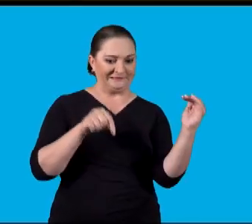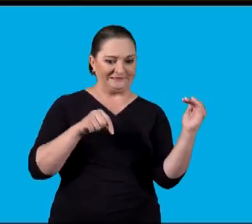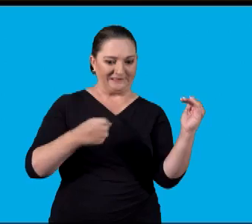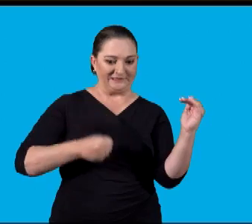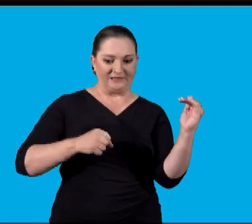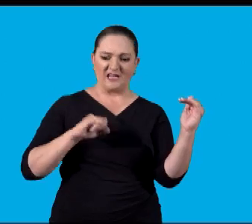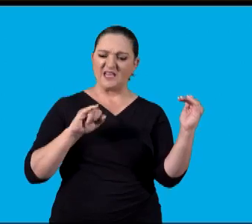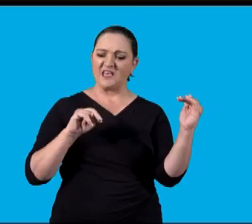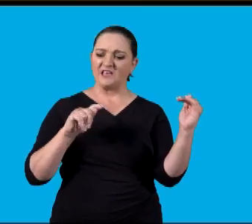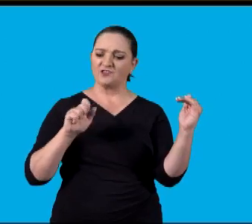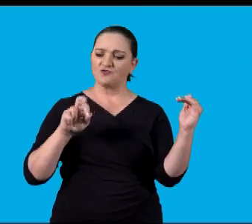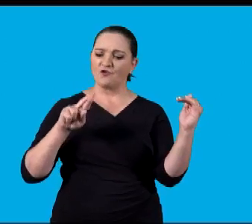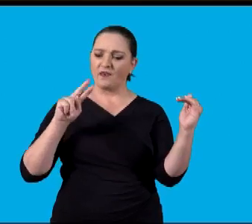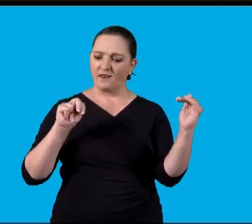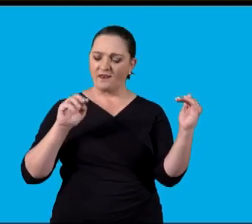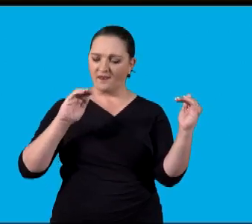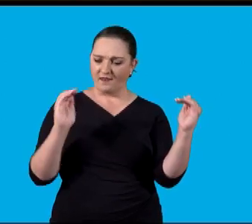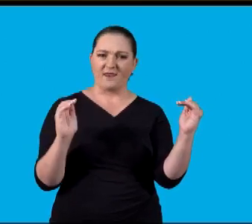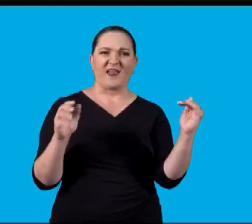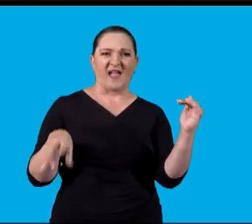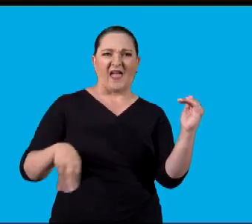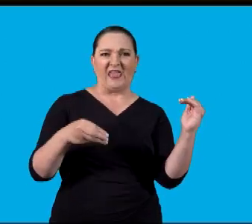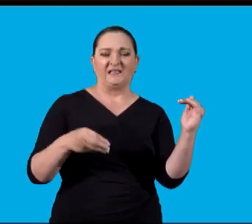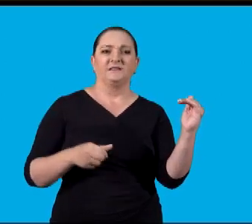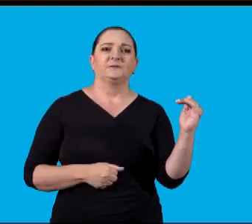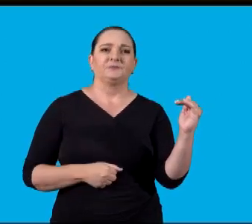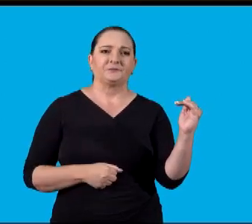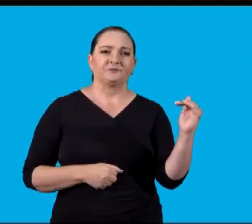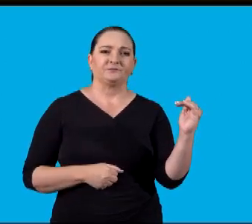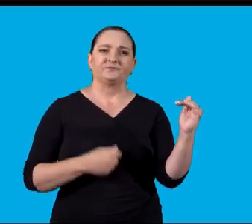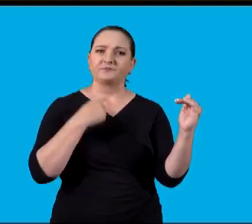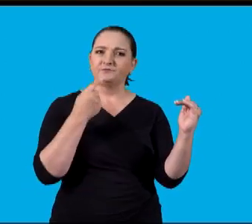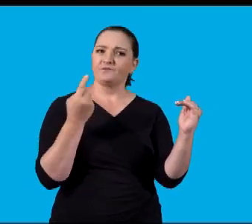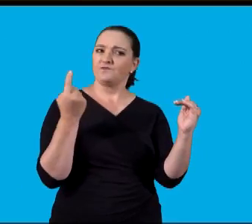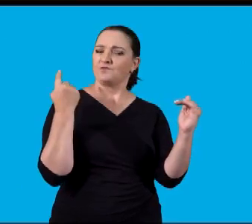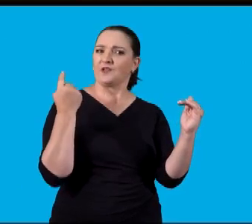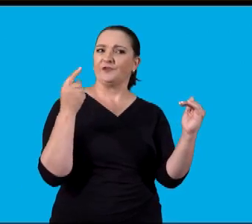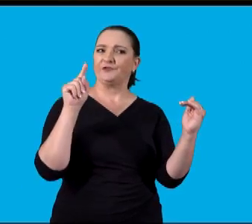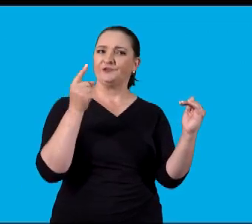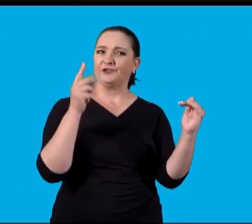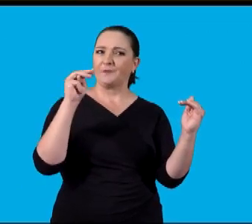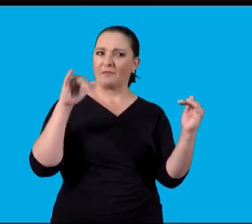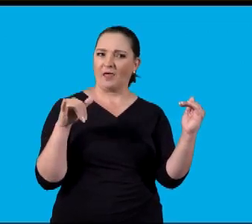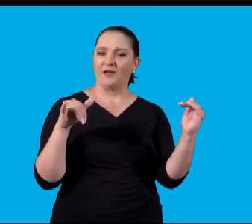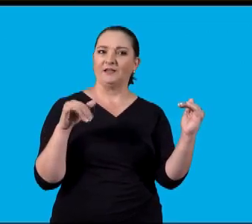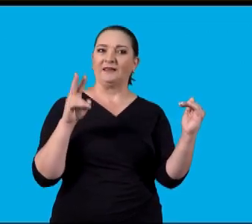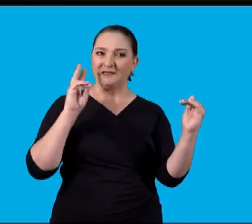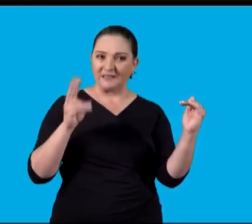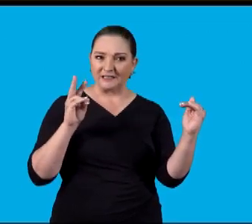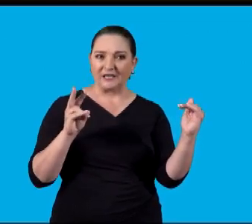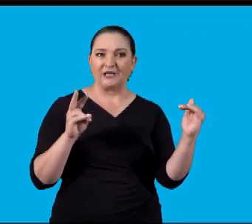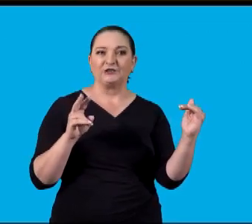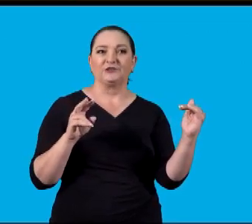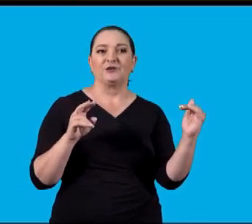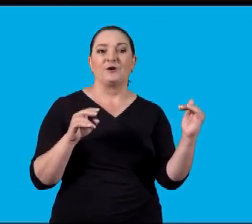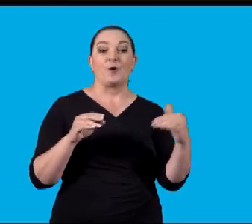to add this year's interim. Then we're given information which reads, on the 1st of May, the directors issued a further 2